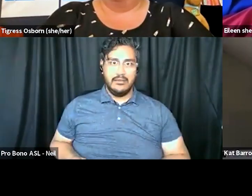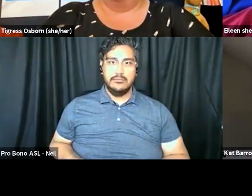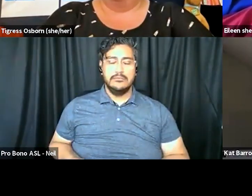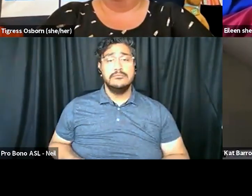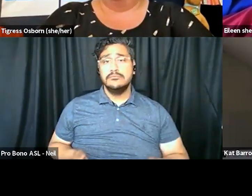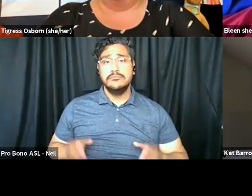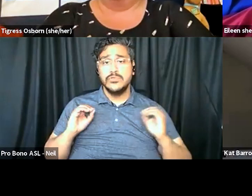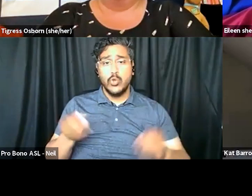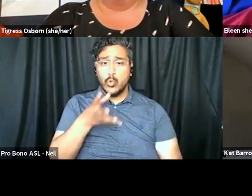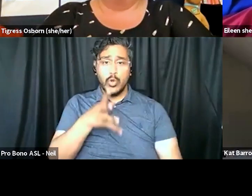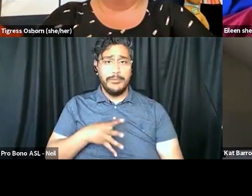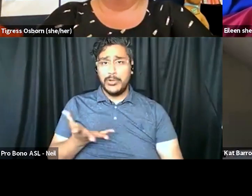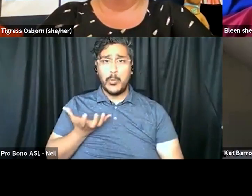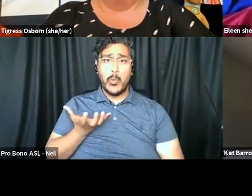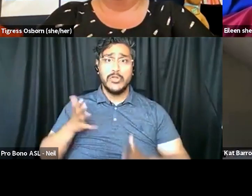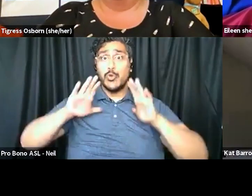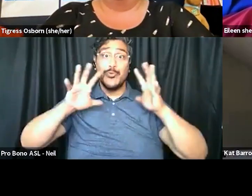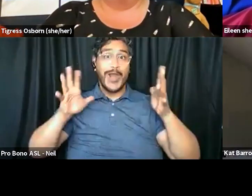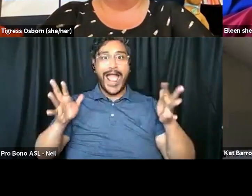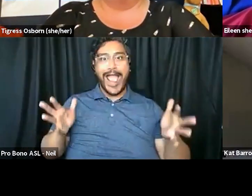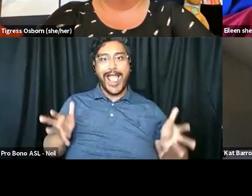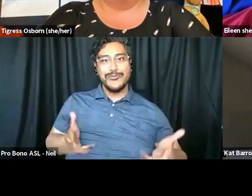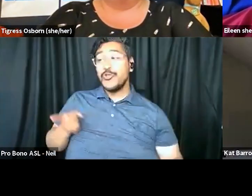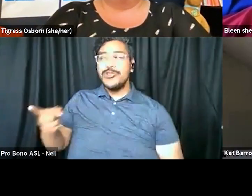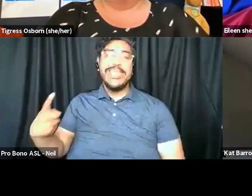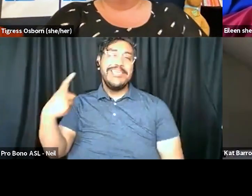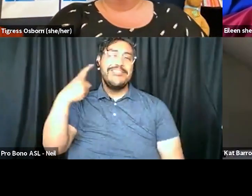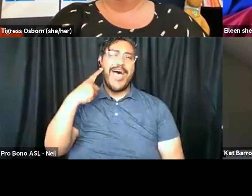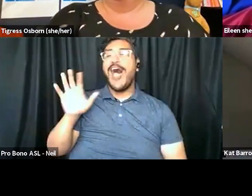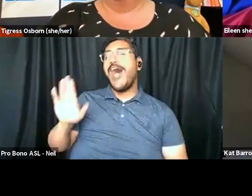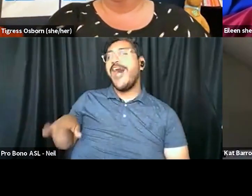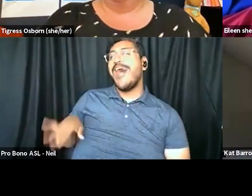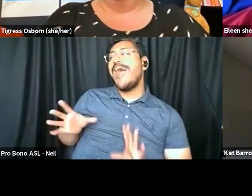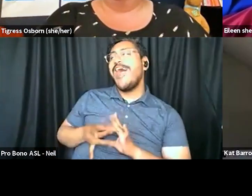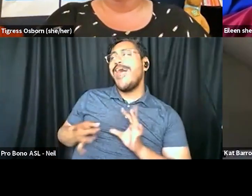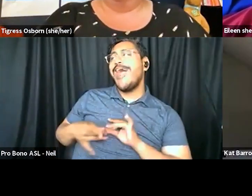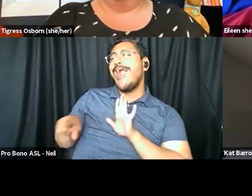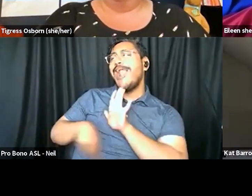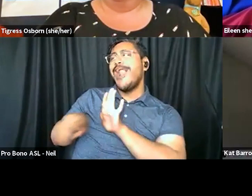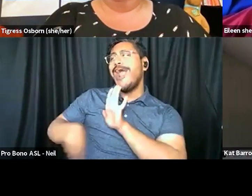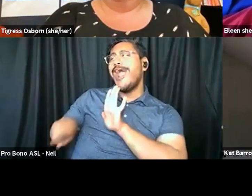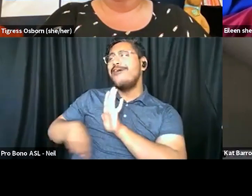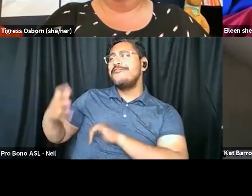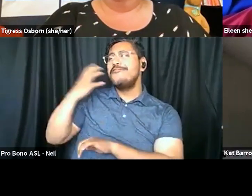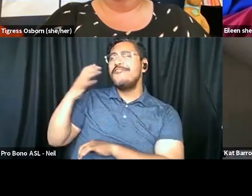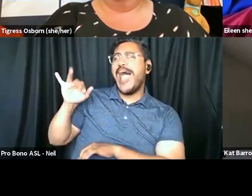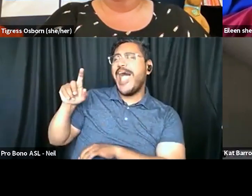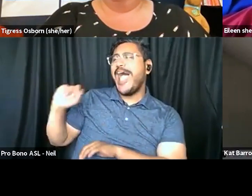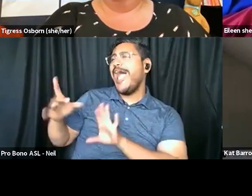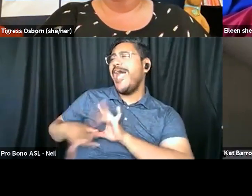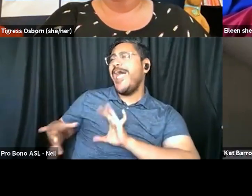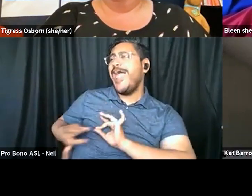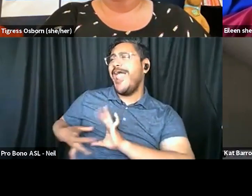woman wants to be round, so he thought he'd strike up a chat about how terrible it is to be fat. And while his pickup line